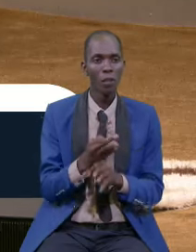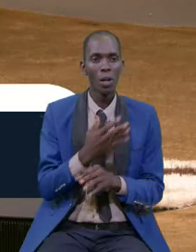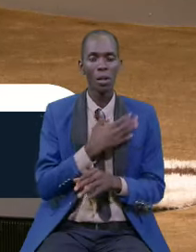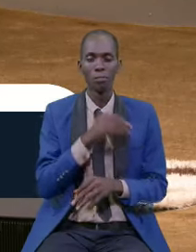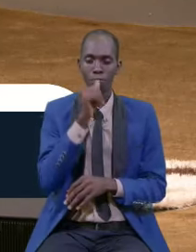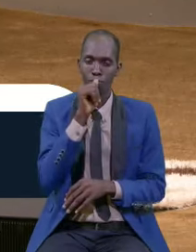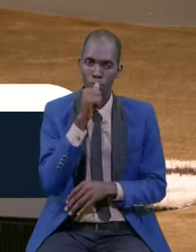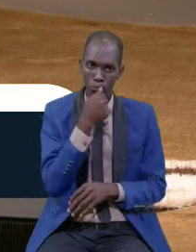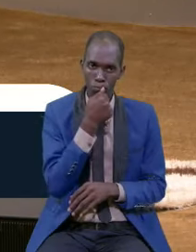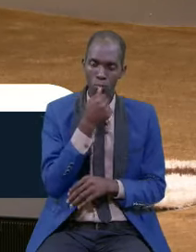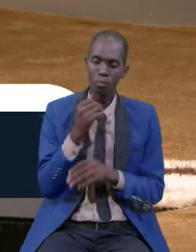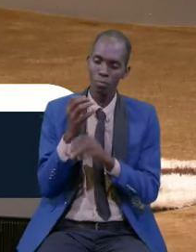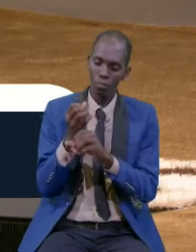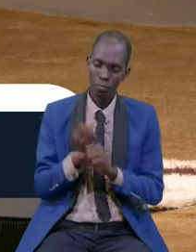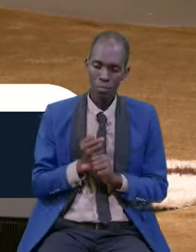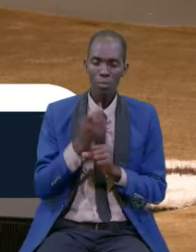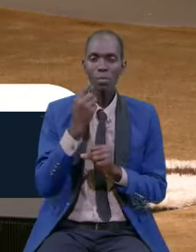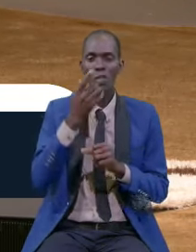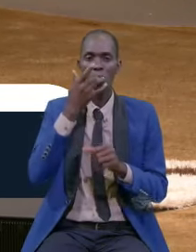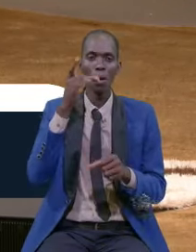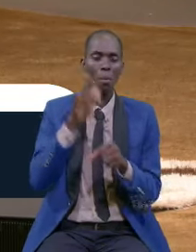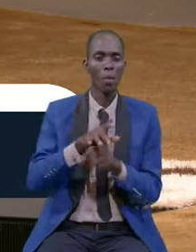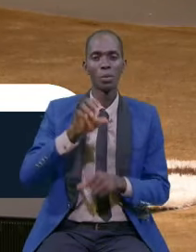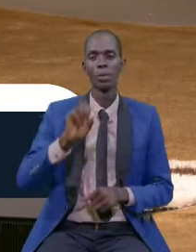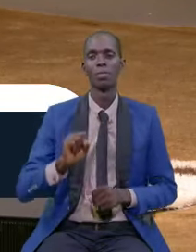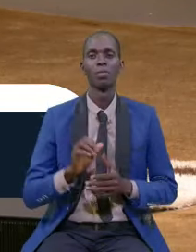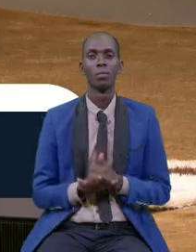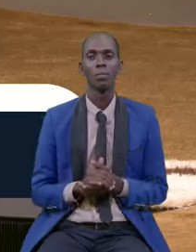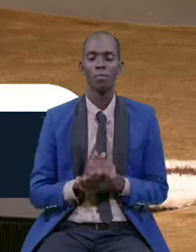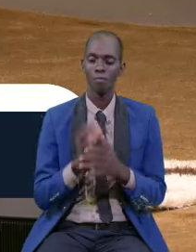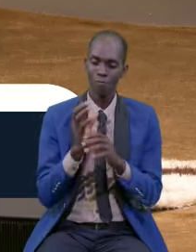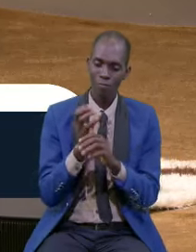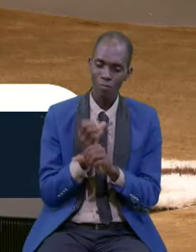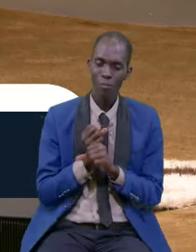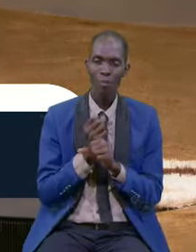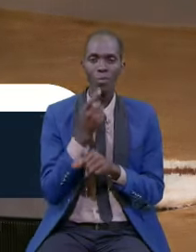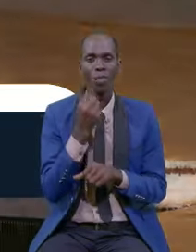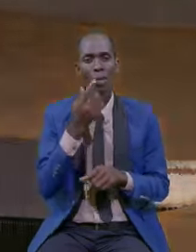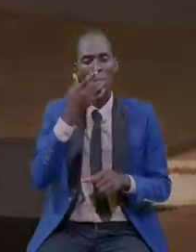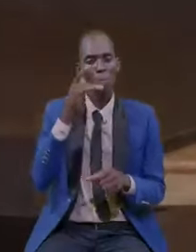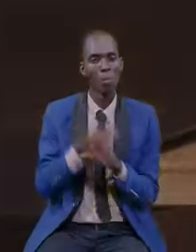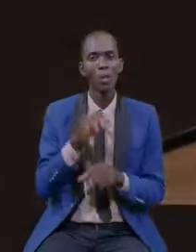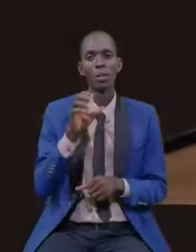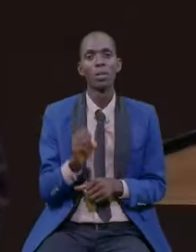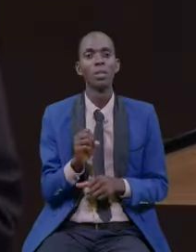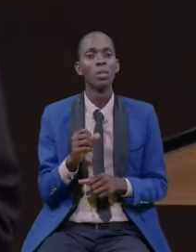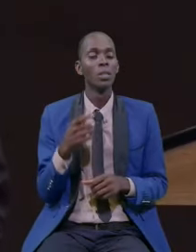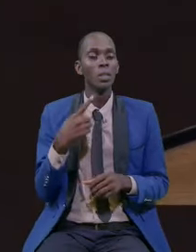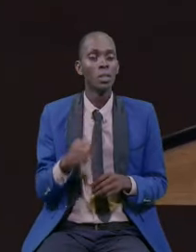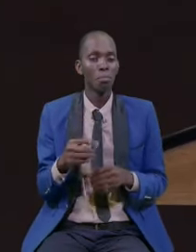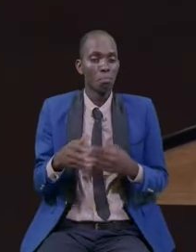patience inherit the promises. Inherit the promise. In the case of